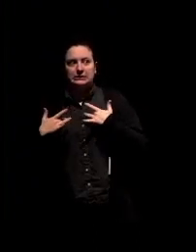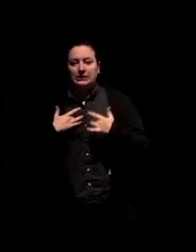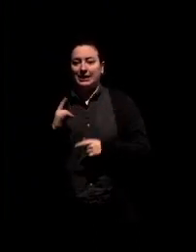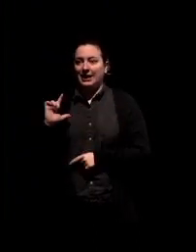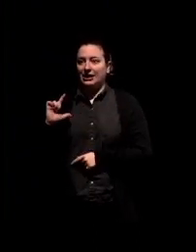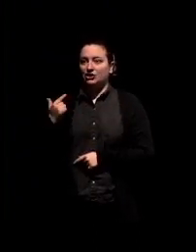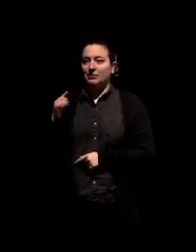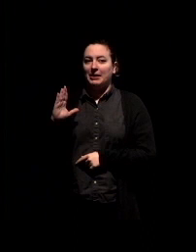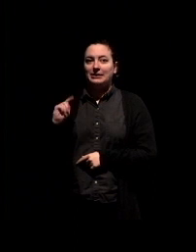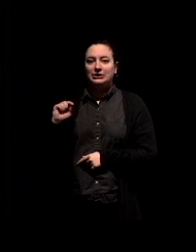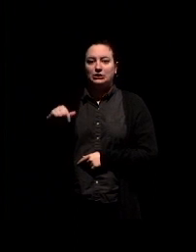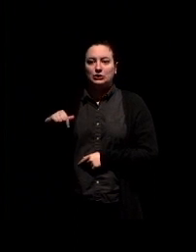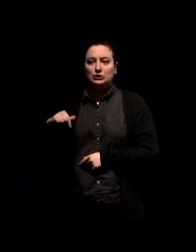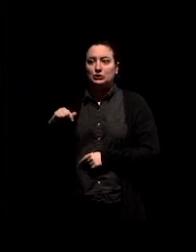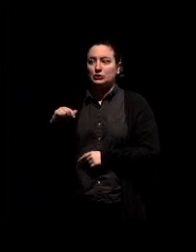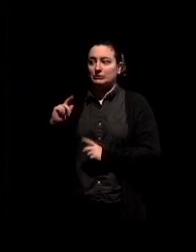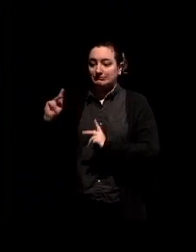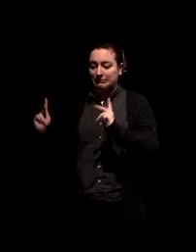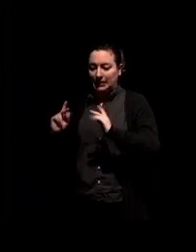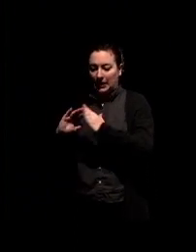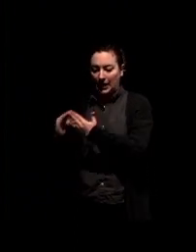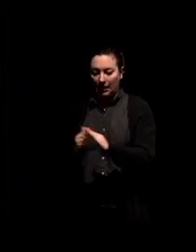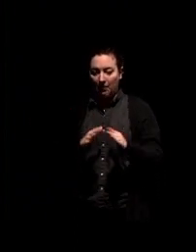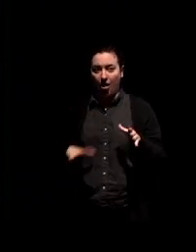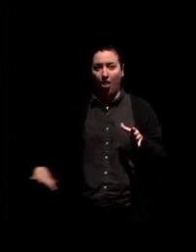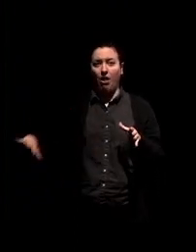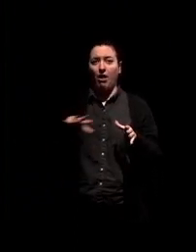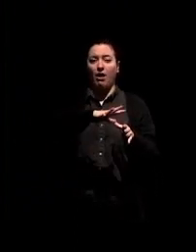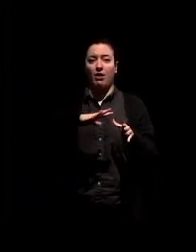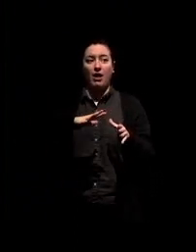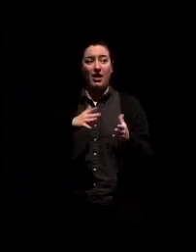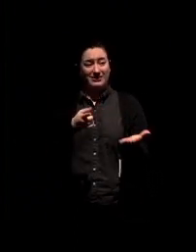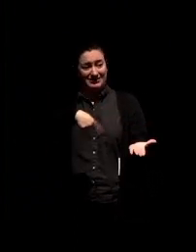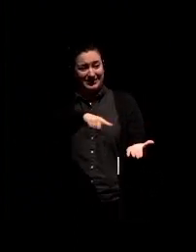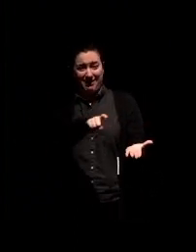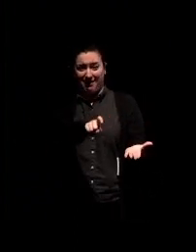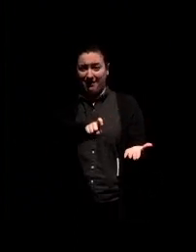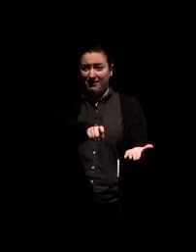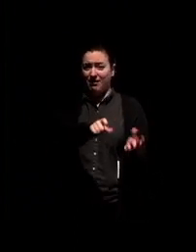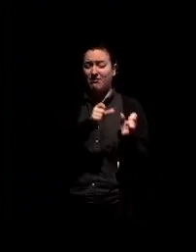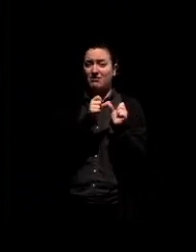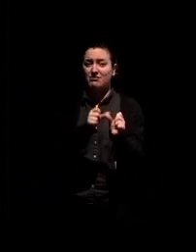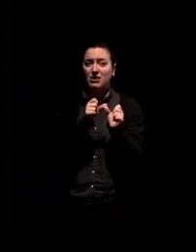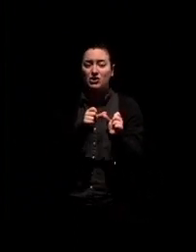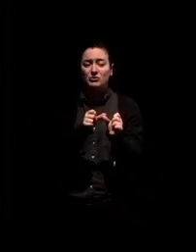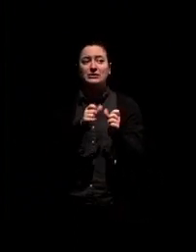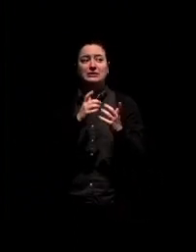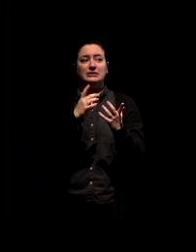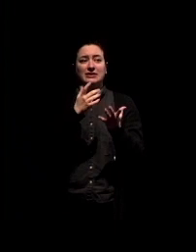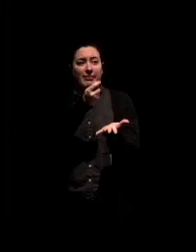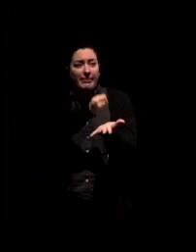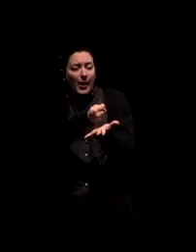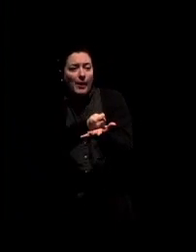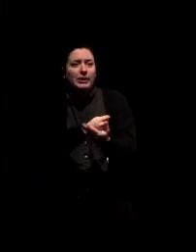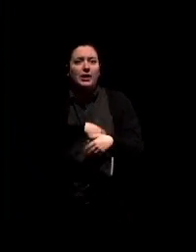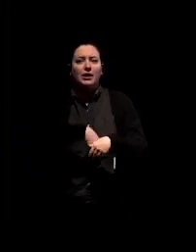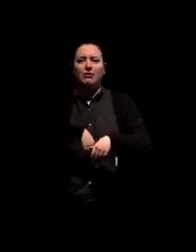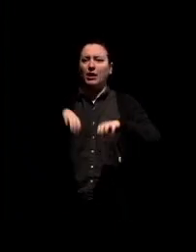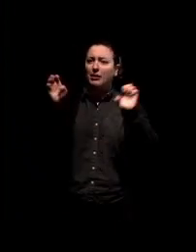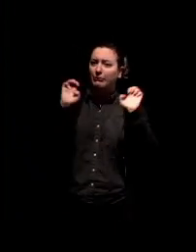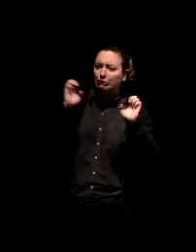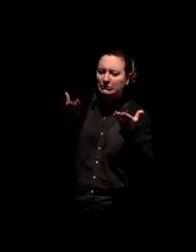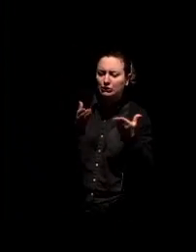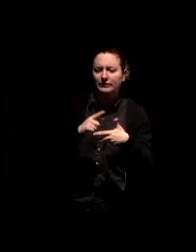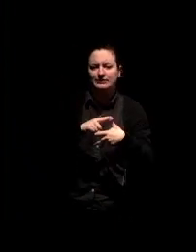people who may need emergency mental health services, continuous mental health therapy and counseling.